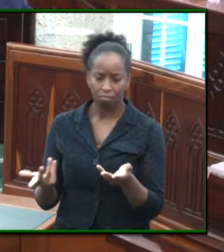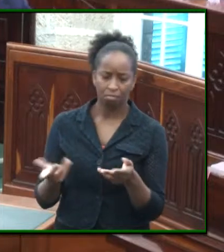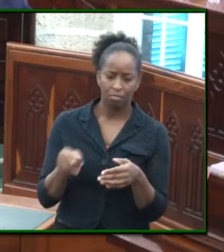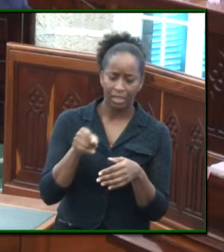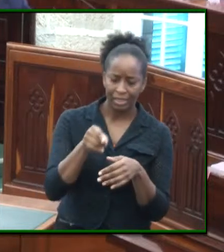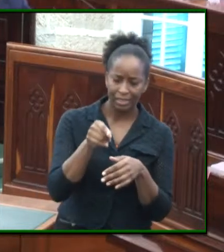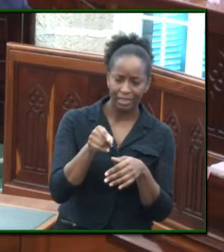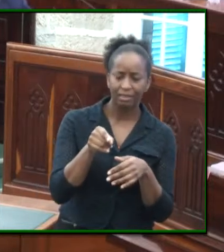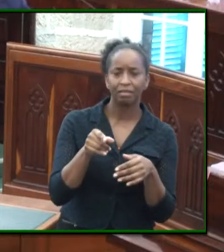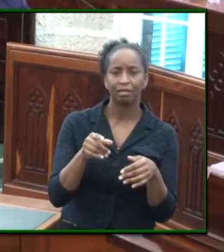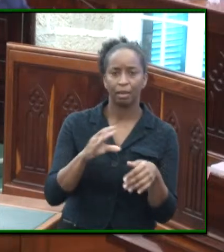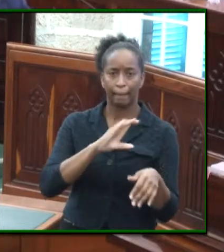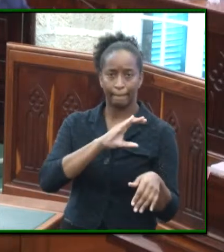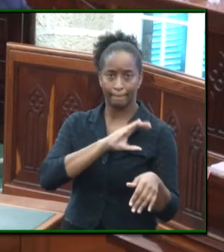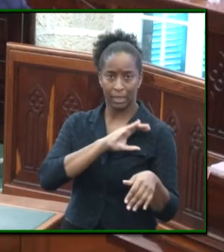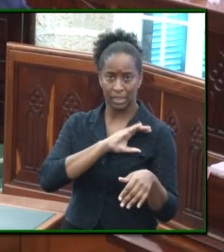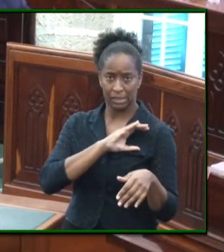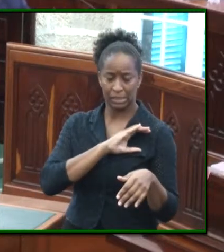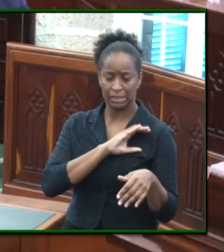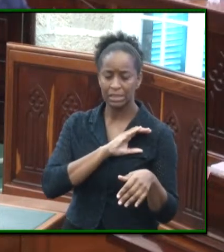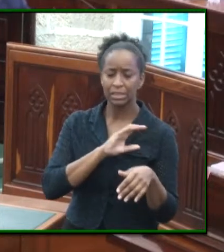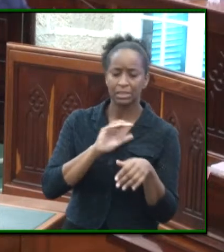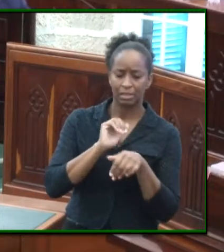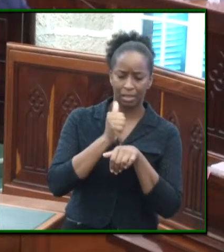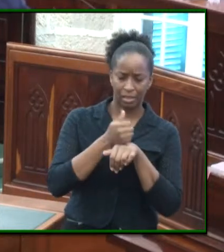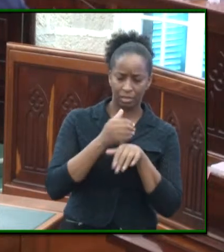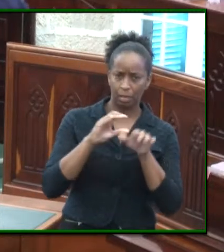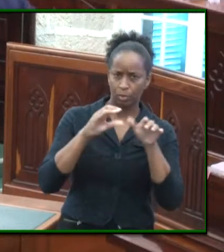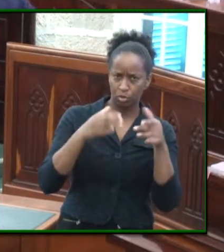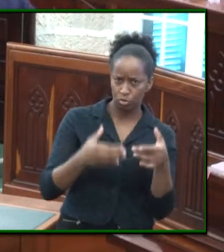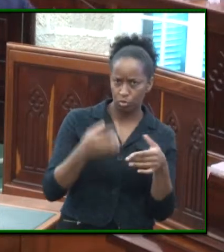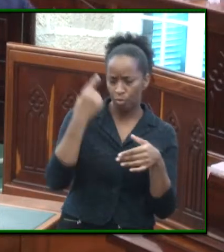I'm going to ask the Commissioner of Police to answer